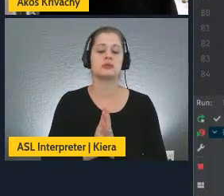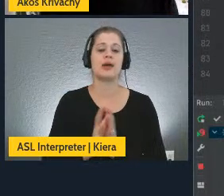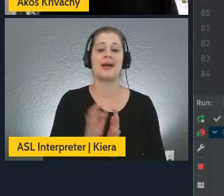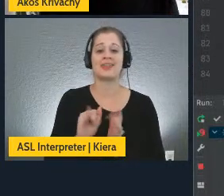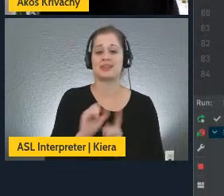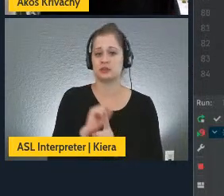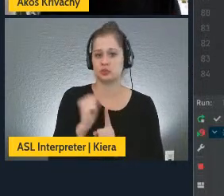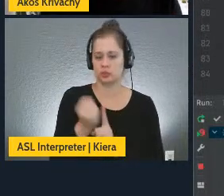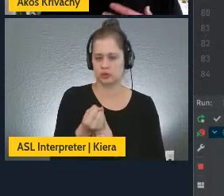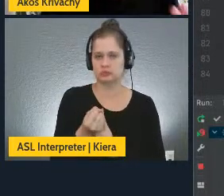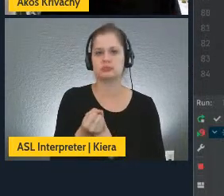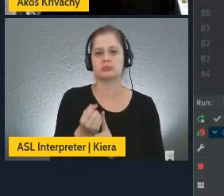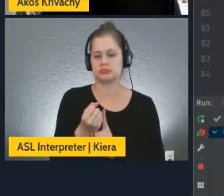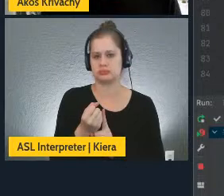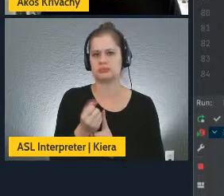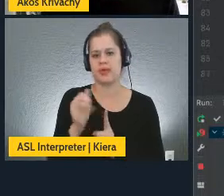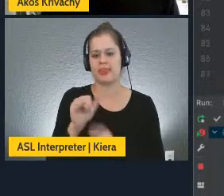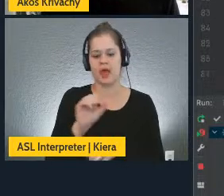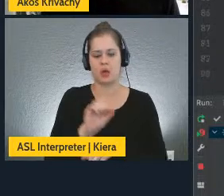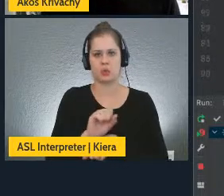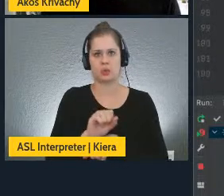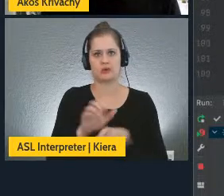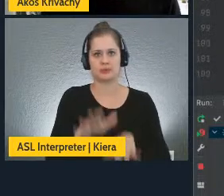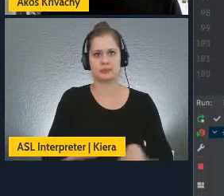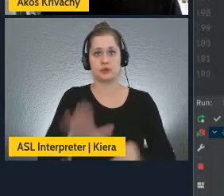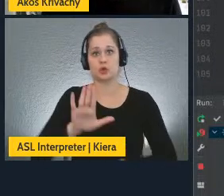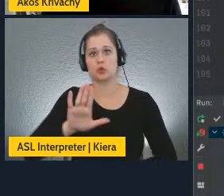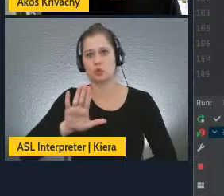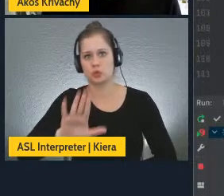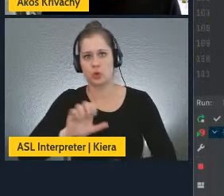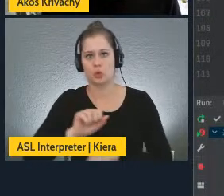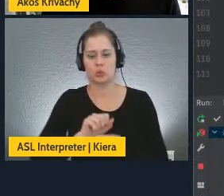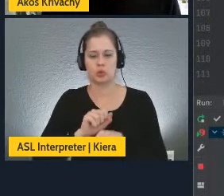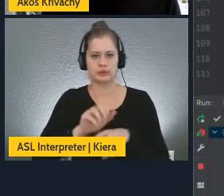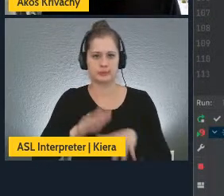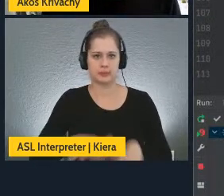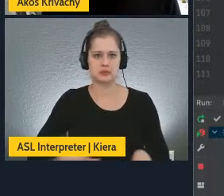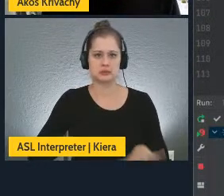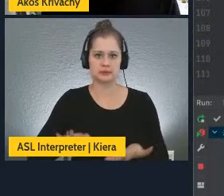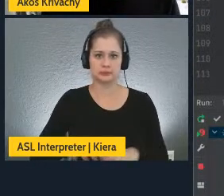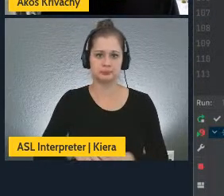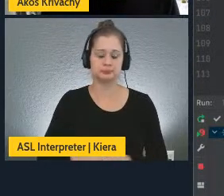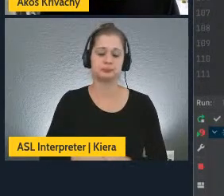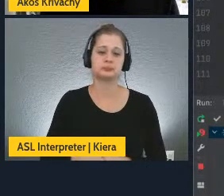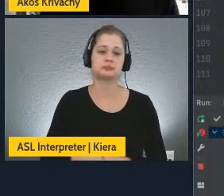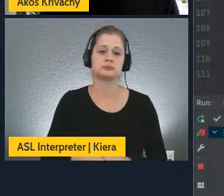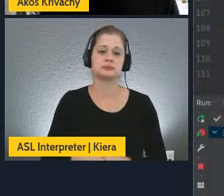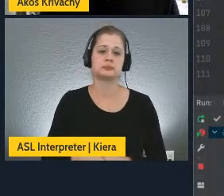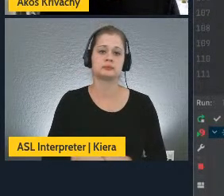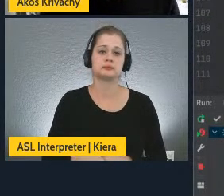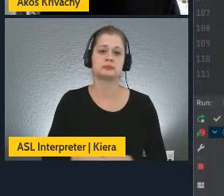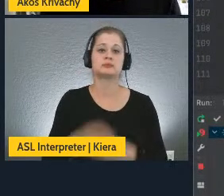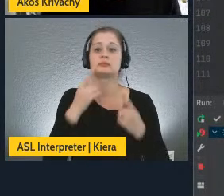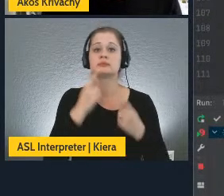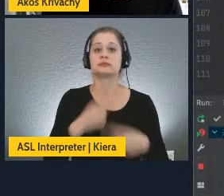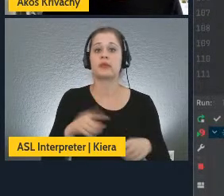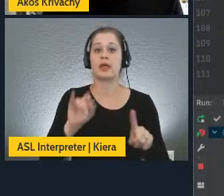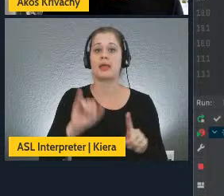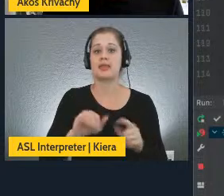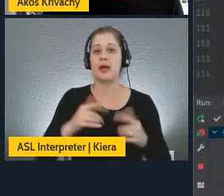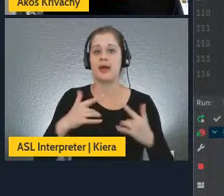that workspace is actually under your workspaces. And then finally, we assert that the event that is published